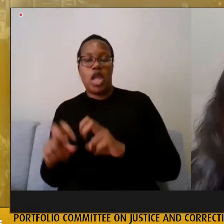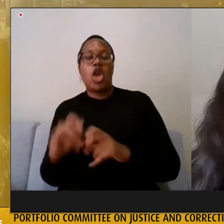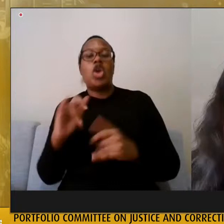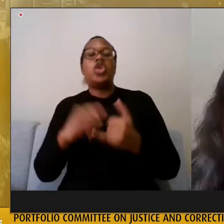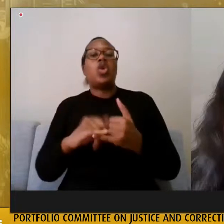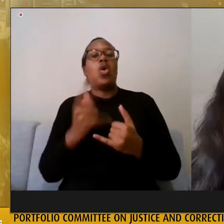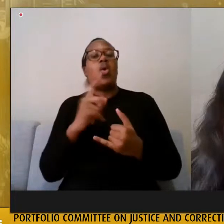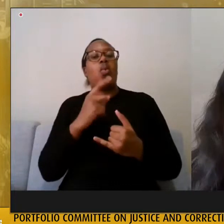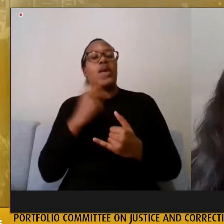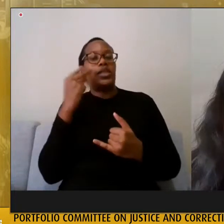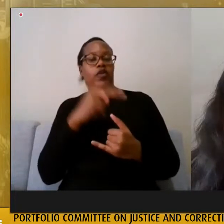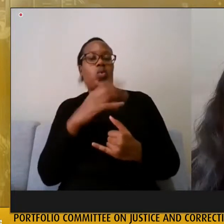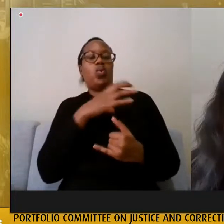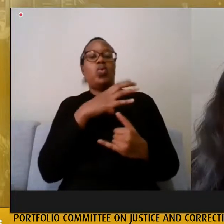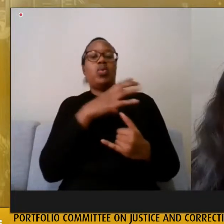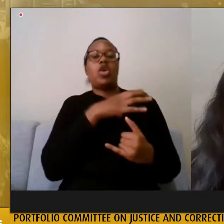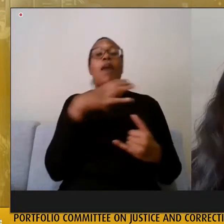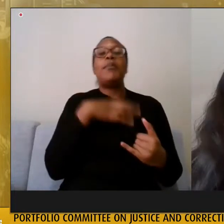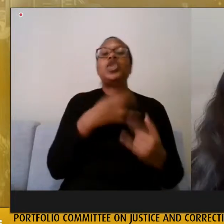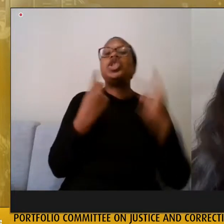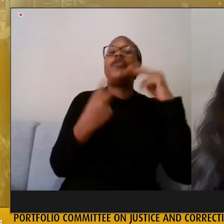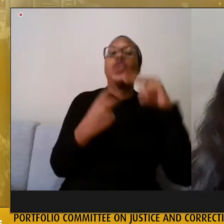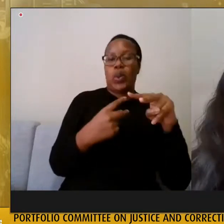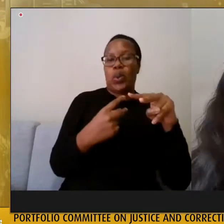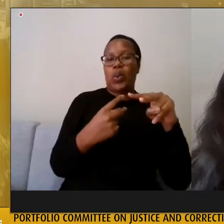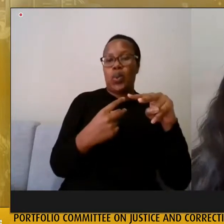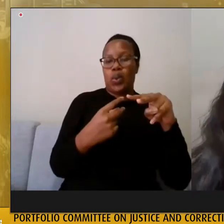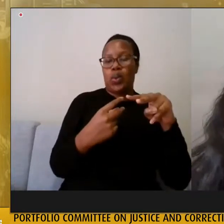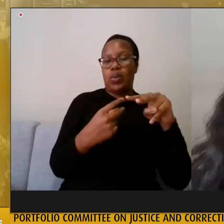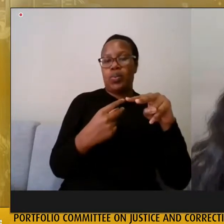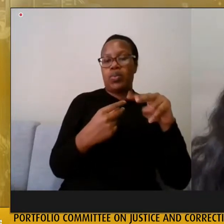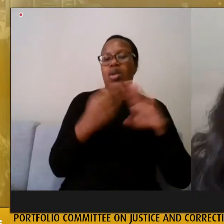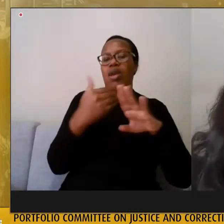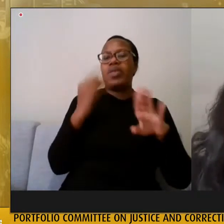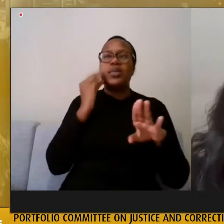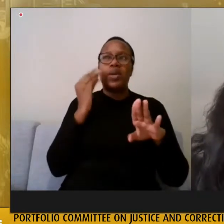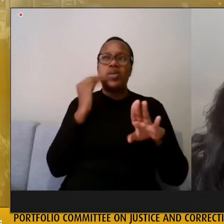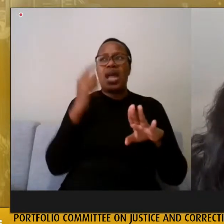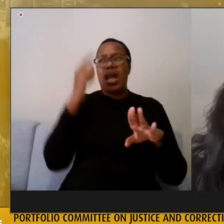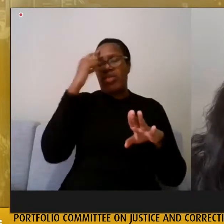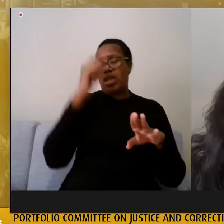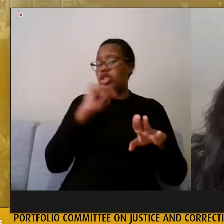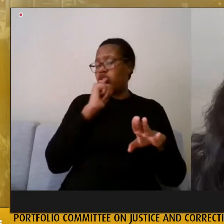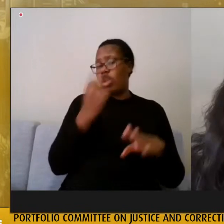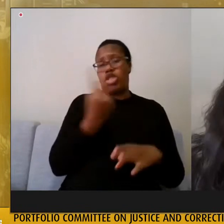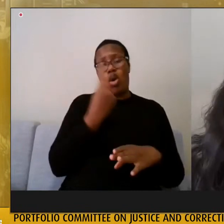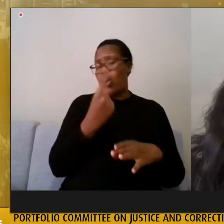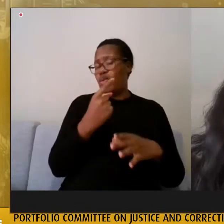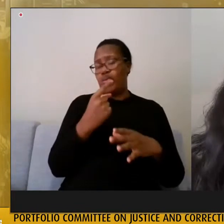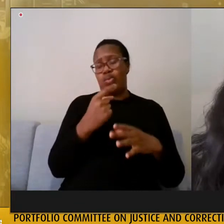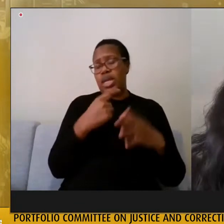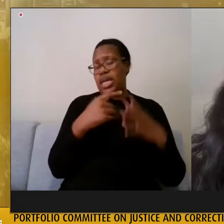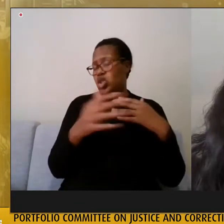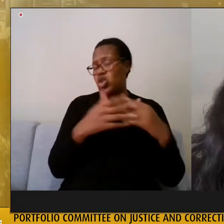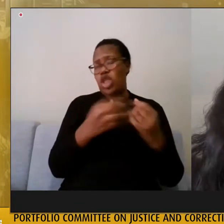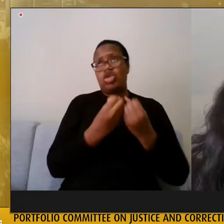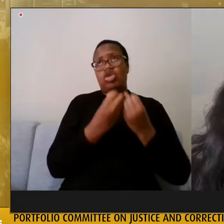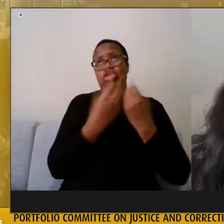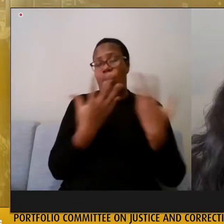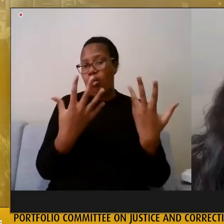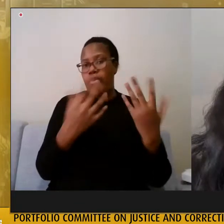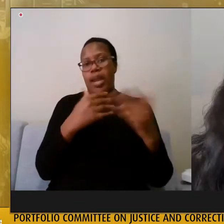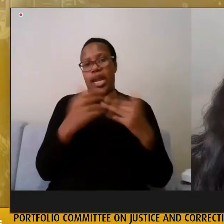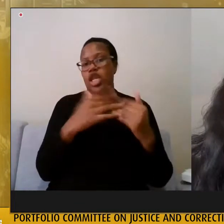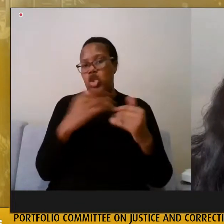the commission after they have experienced? I think this is not the only issue. There are so many issues that has been coming